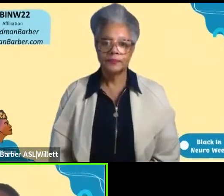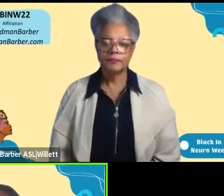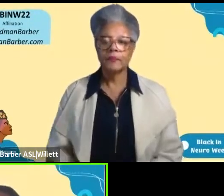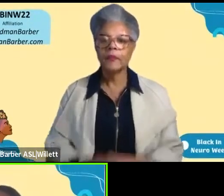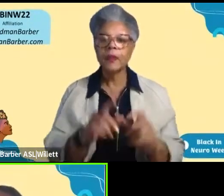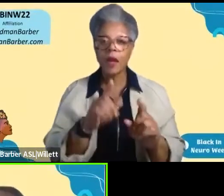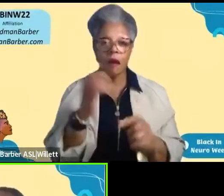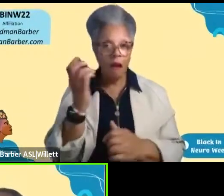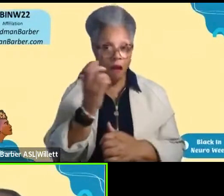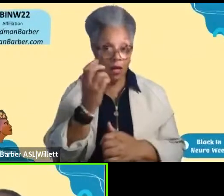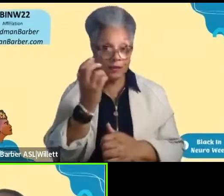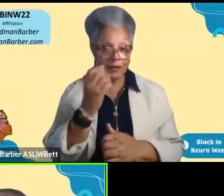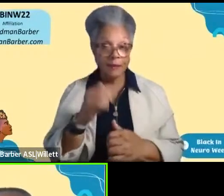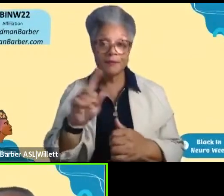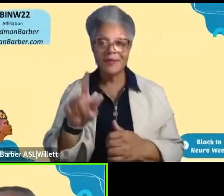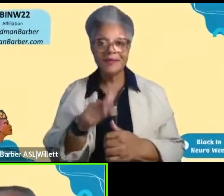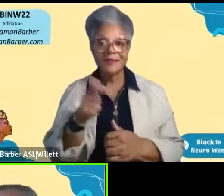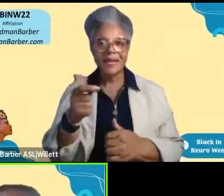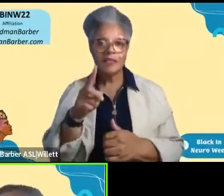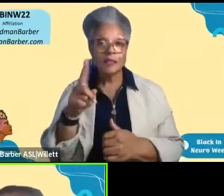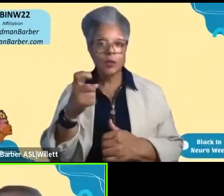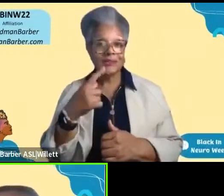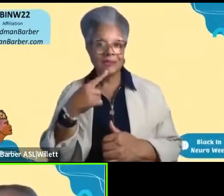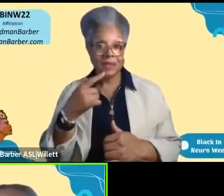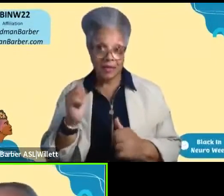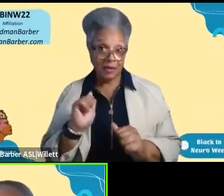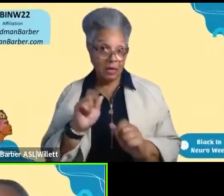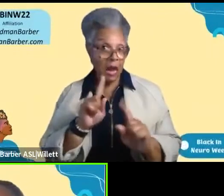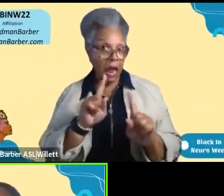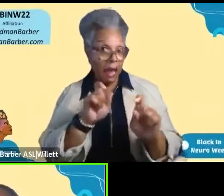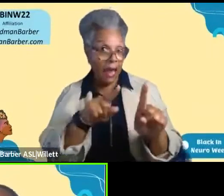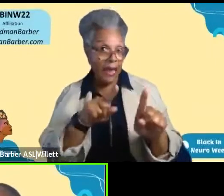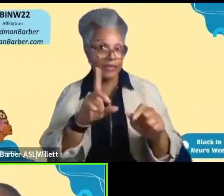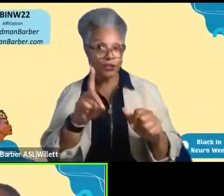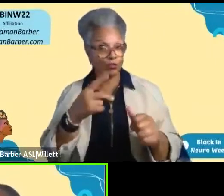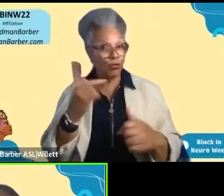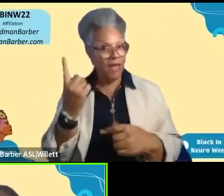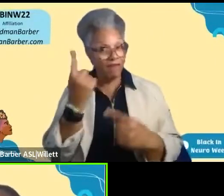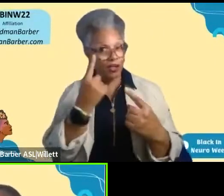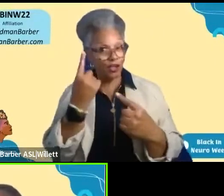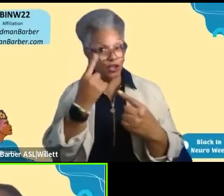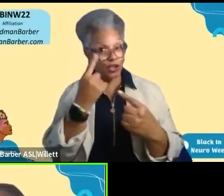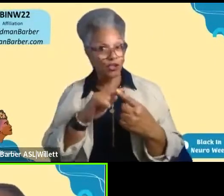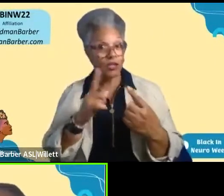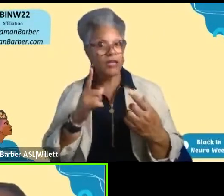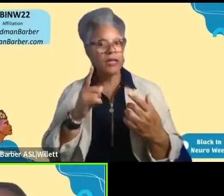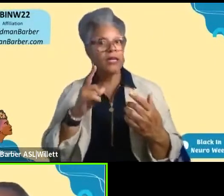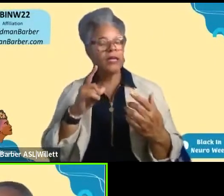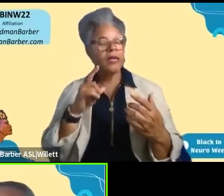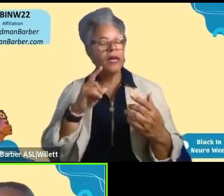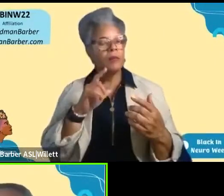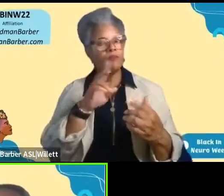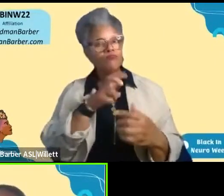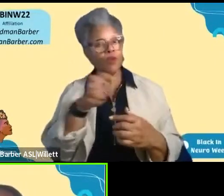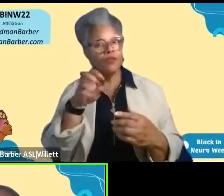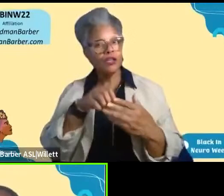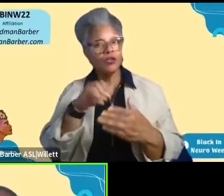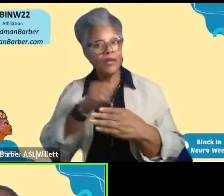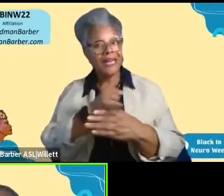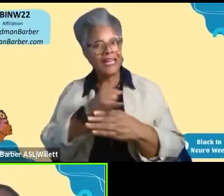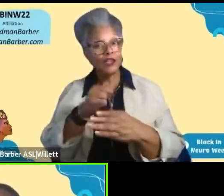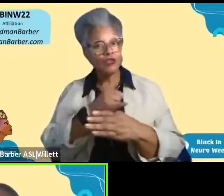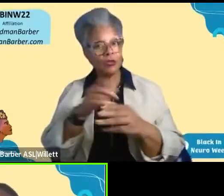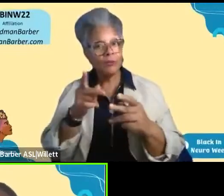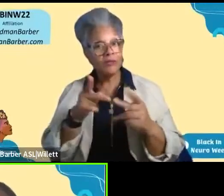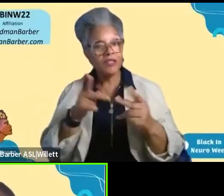Awesome. The next question says, may I ask, did you ever consider going into an industry position after completing your